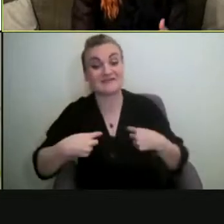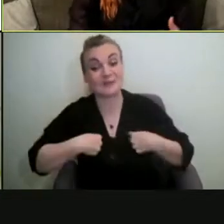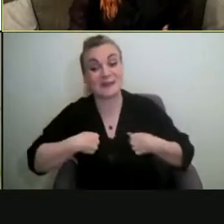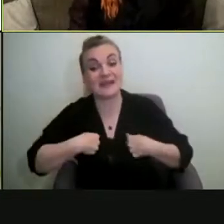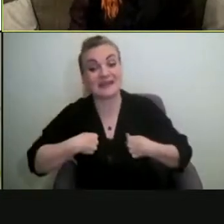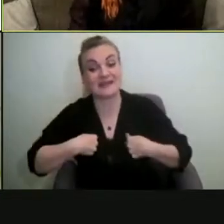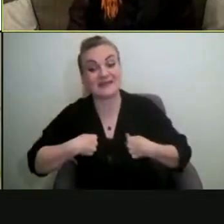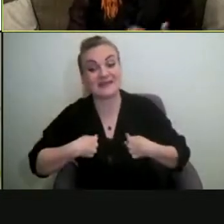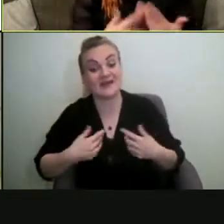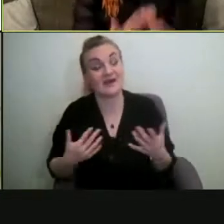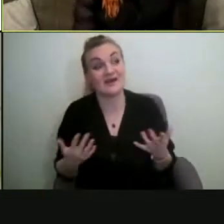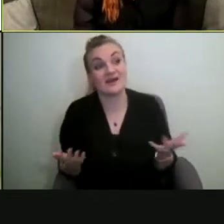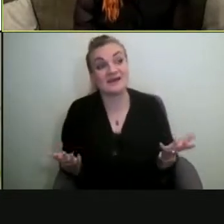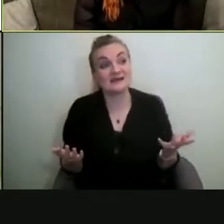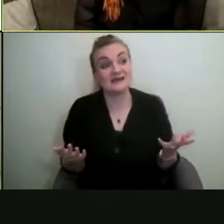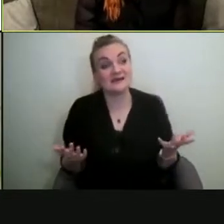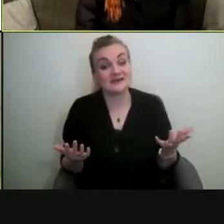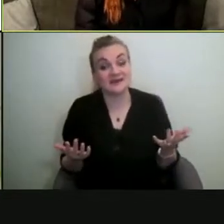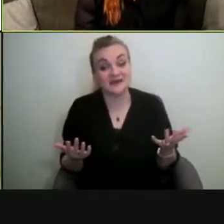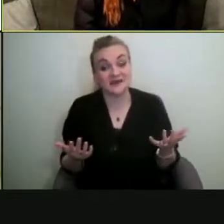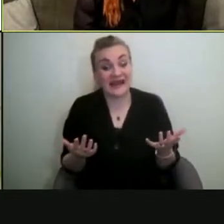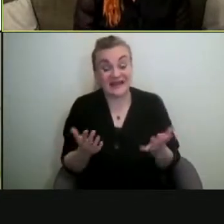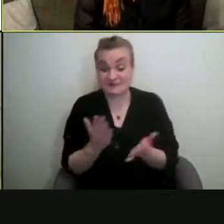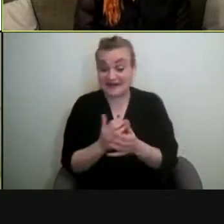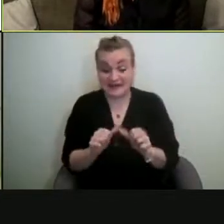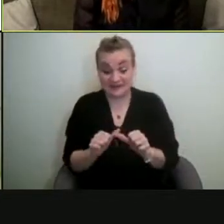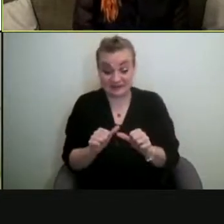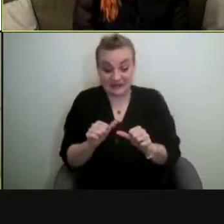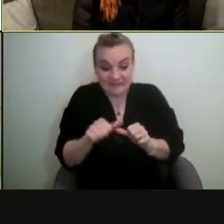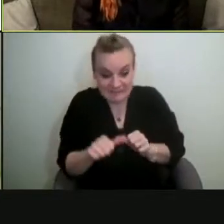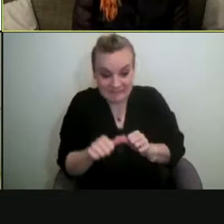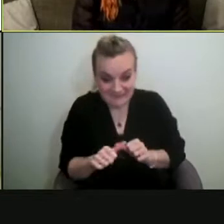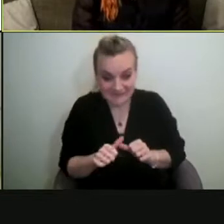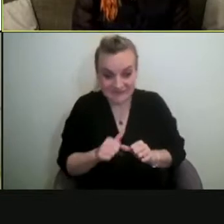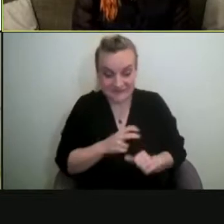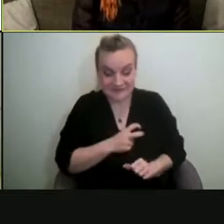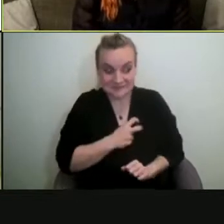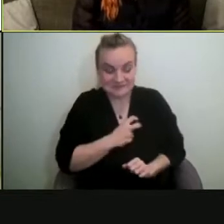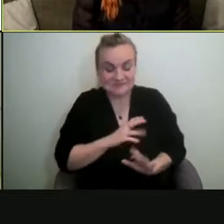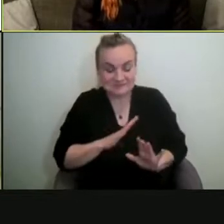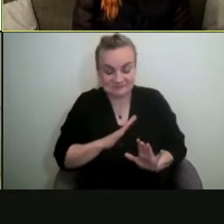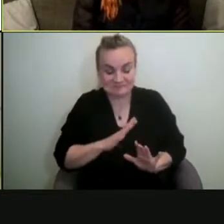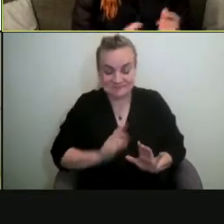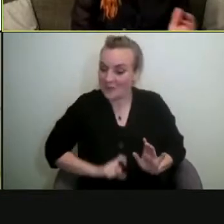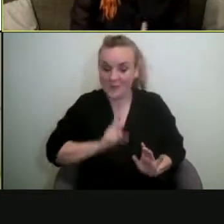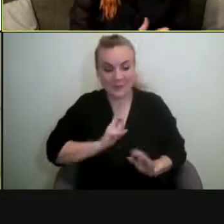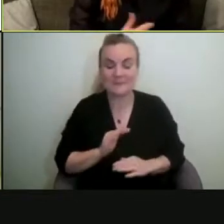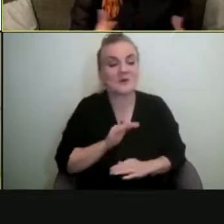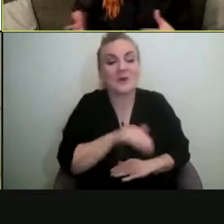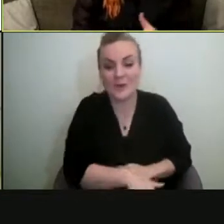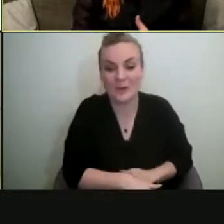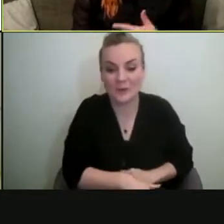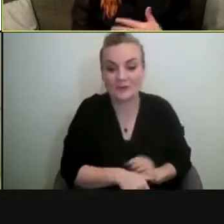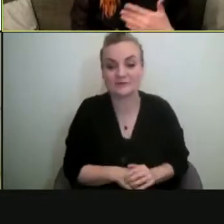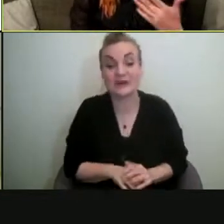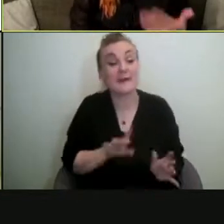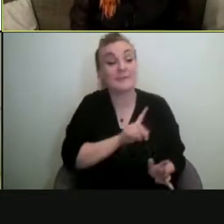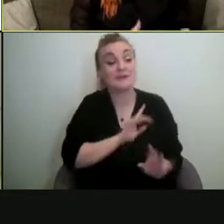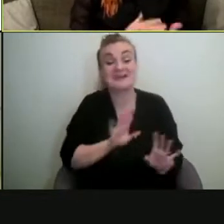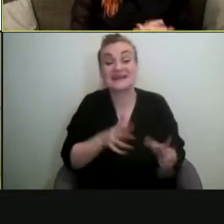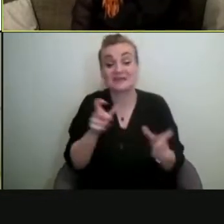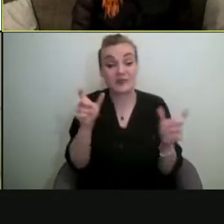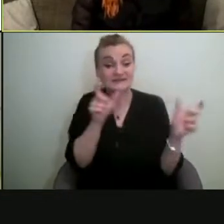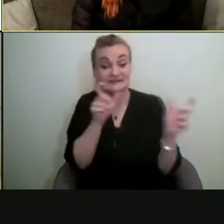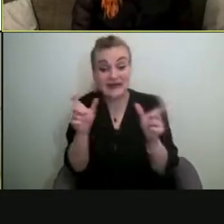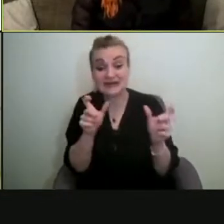you know, just taking that step, and I think, you know, a lot of people with dyslexia, ADHD,